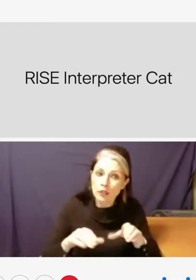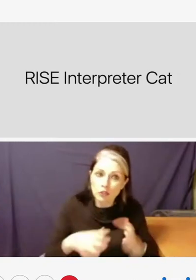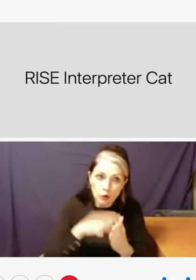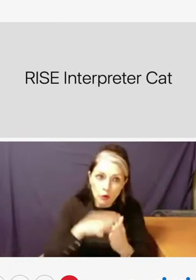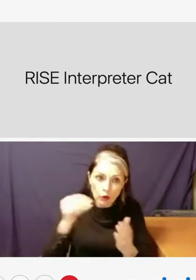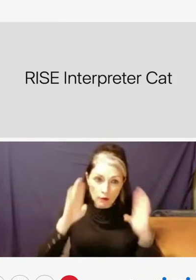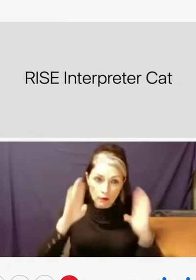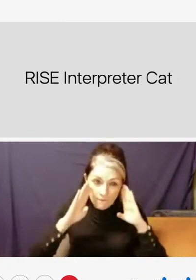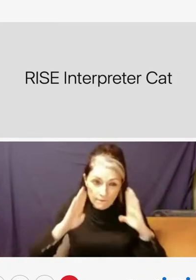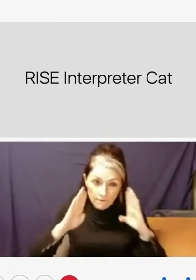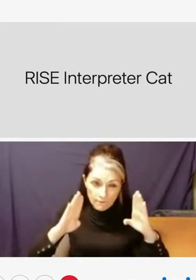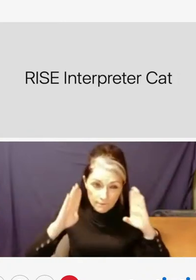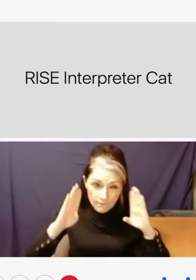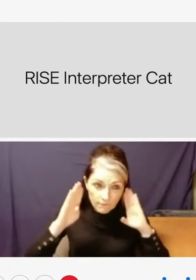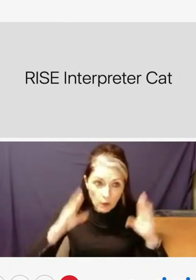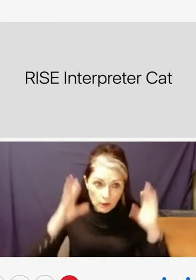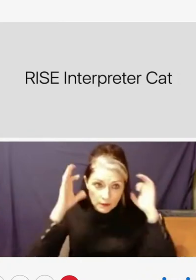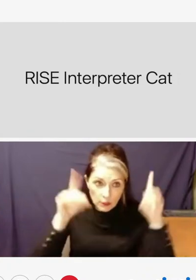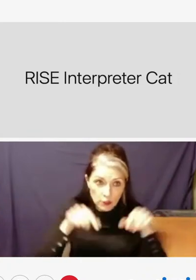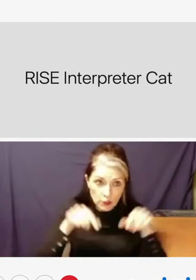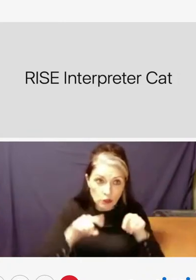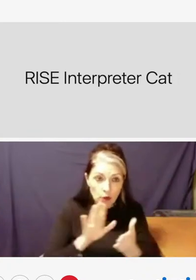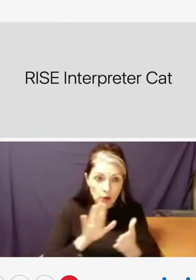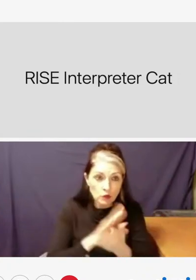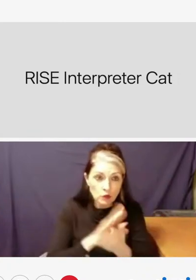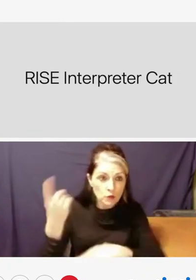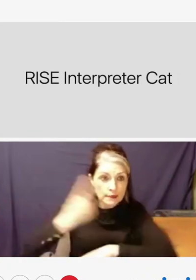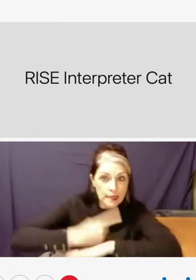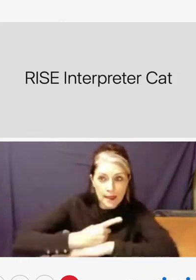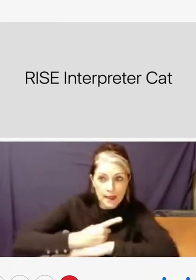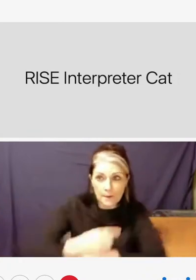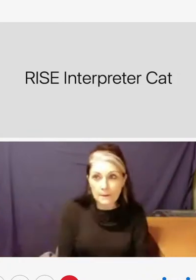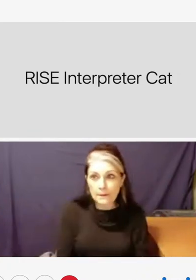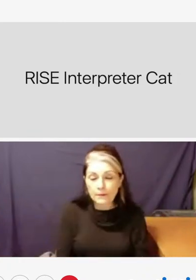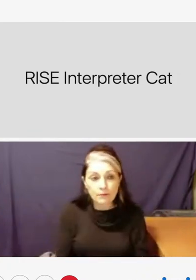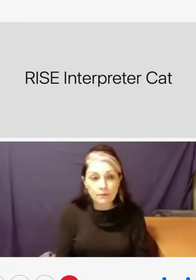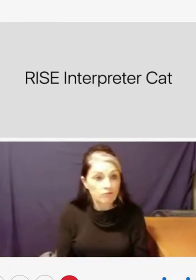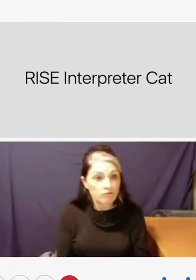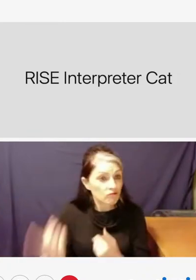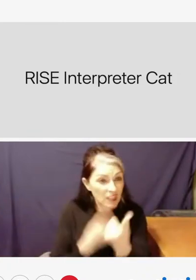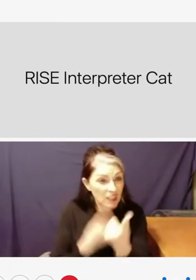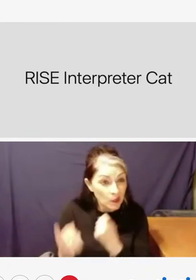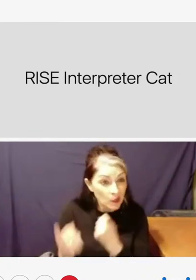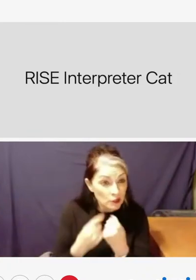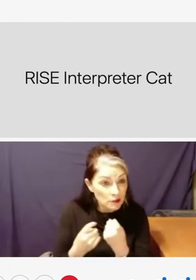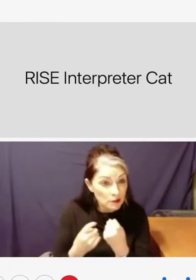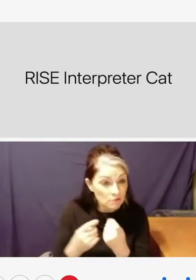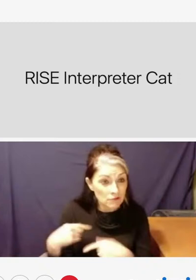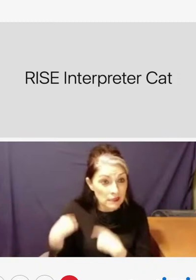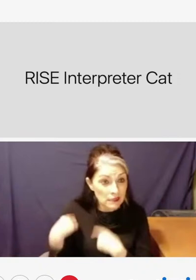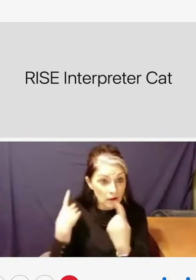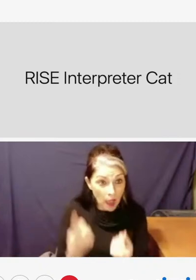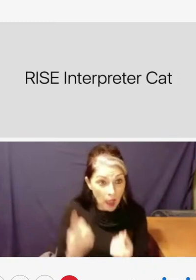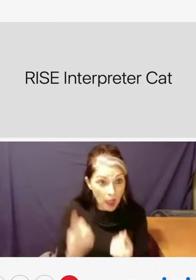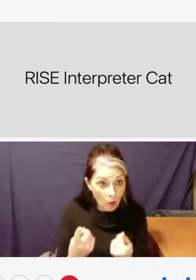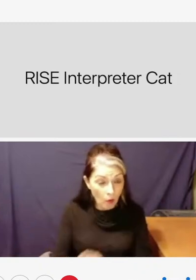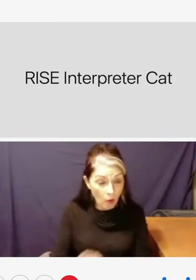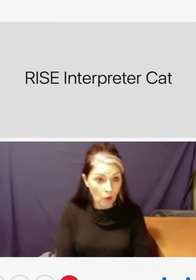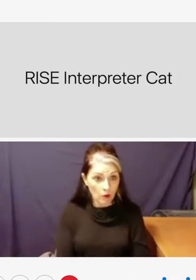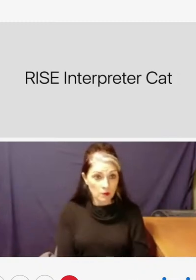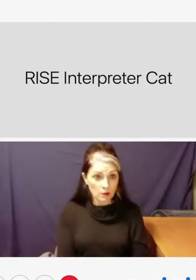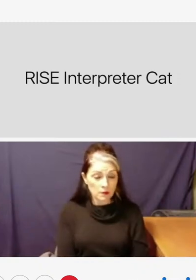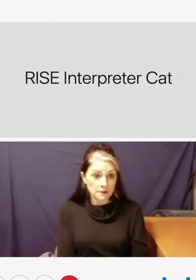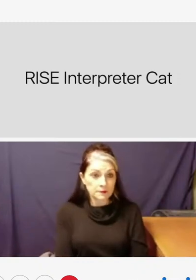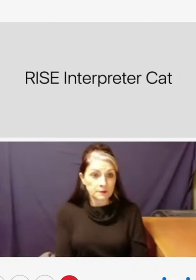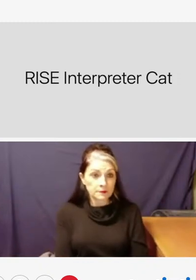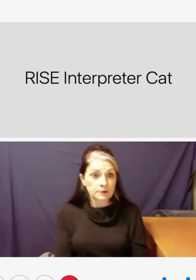day next slide please any questions up until this point no